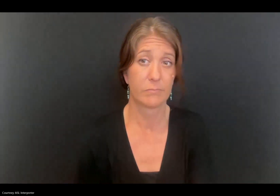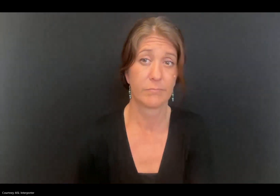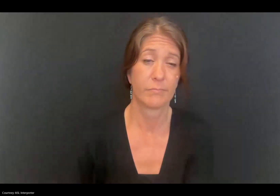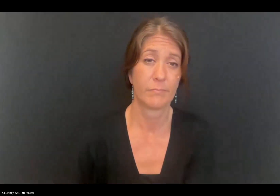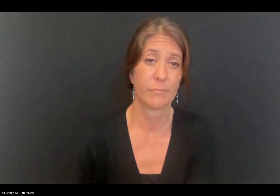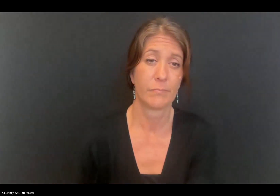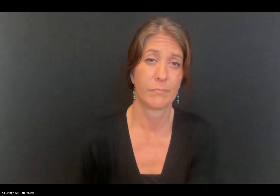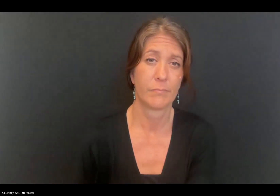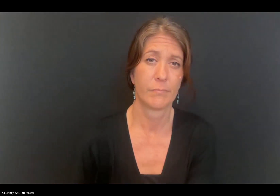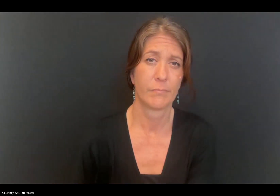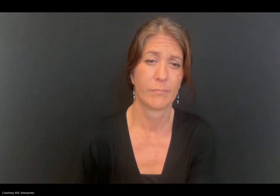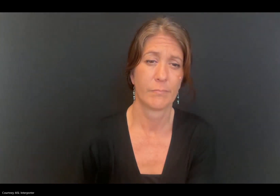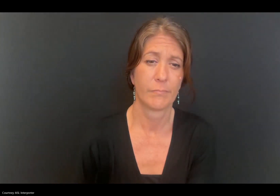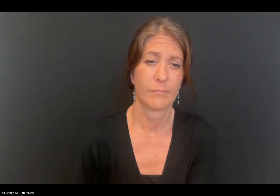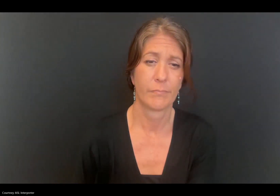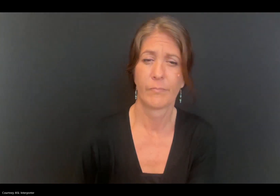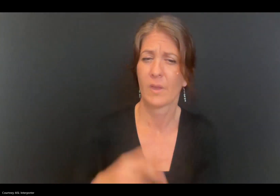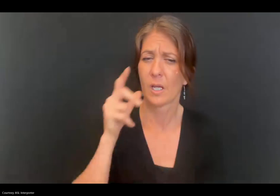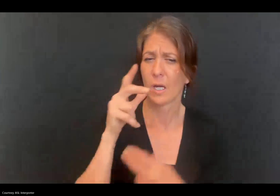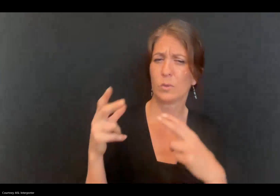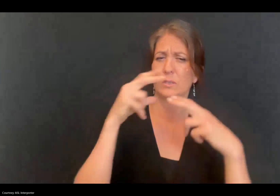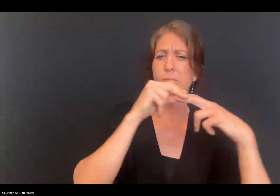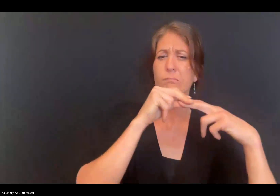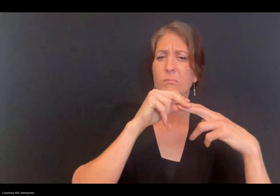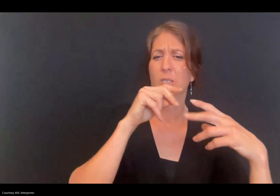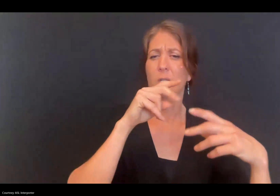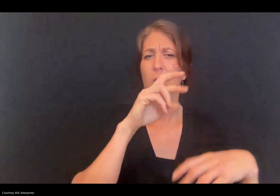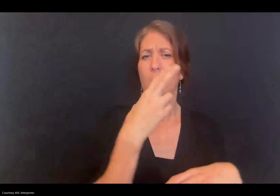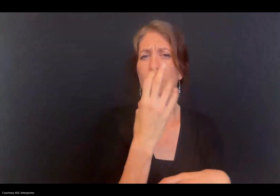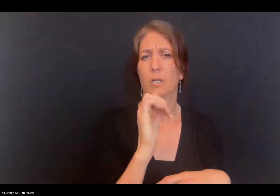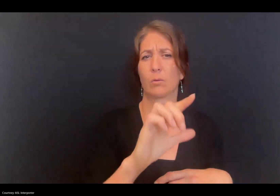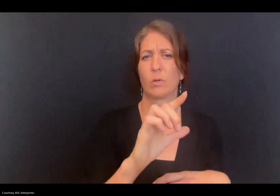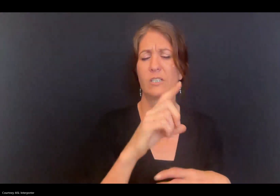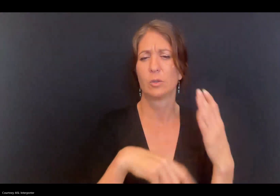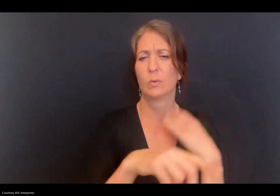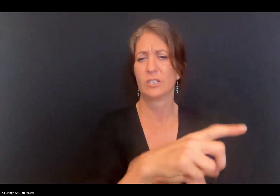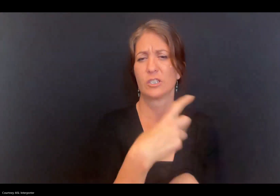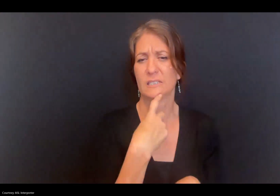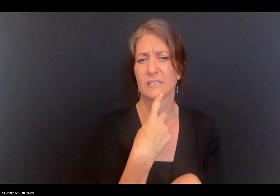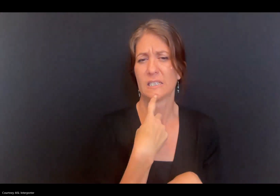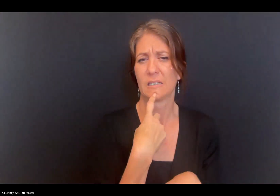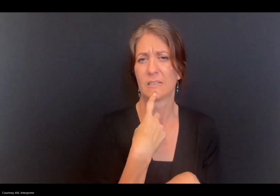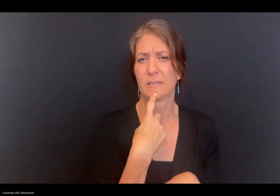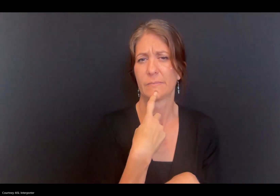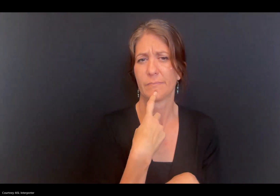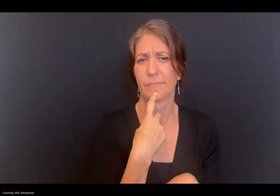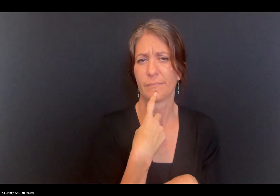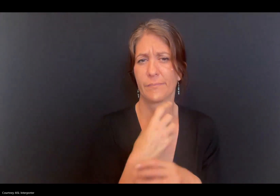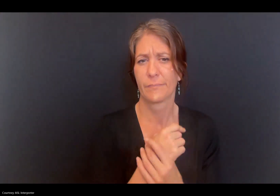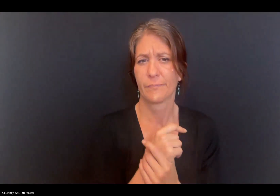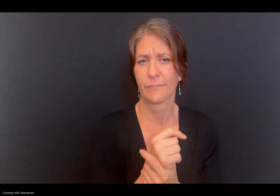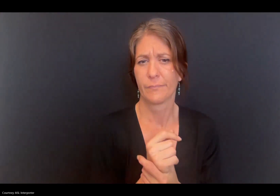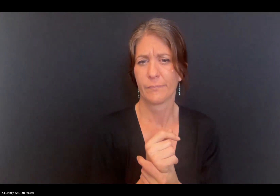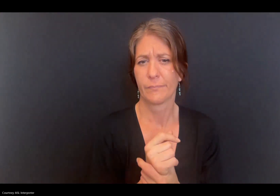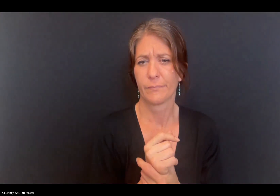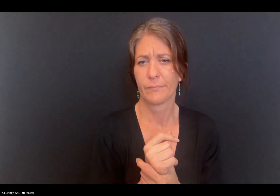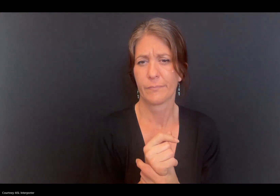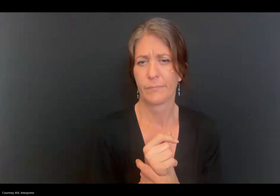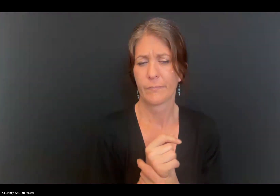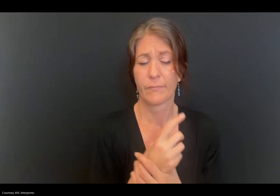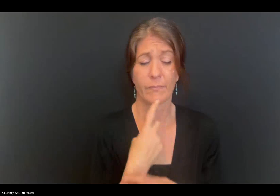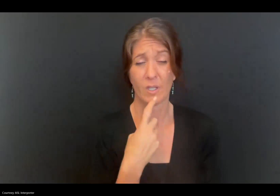Hello, I think I'm gonna piggyback on Rachel's question. What if someone, you guys are saying you're doing it 45